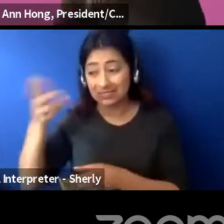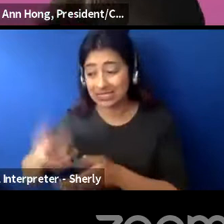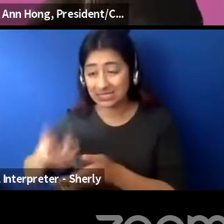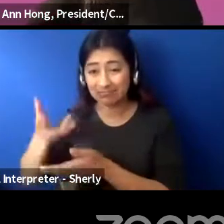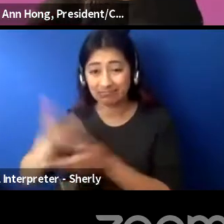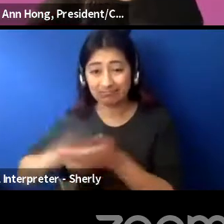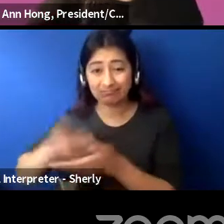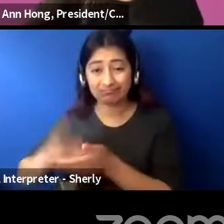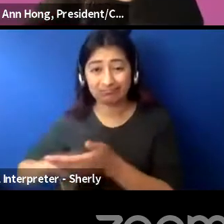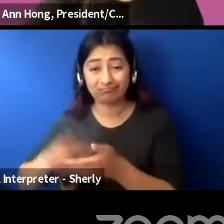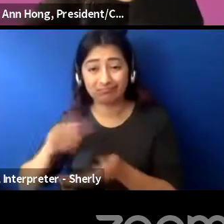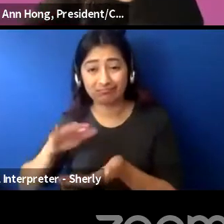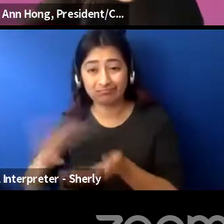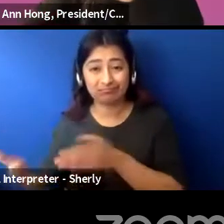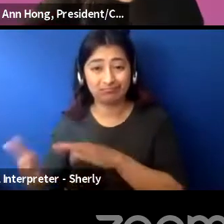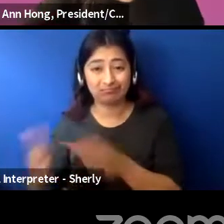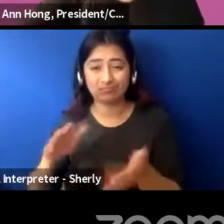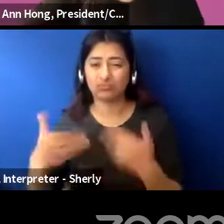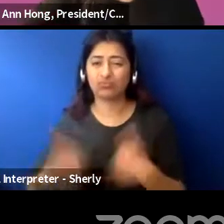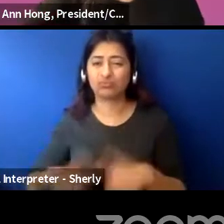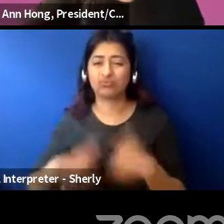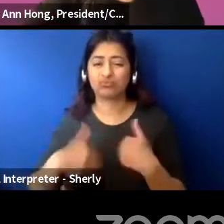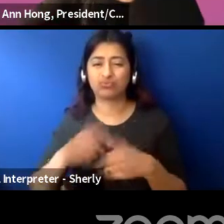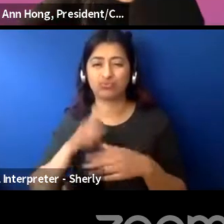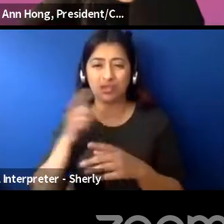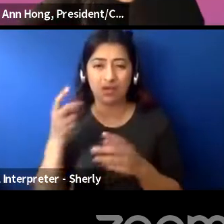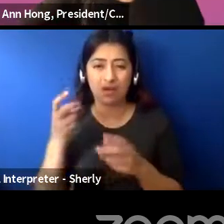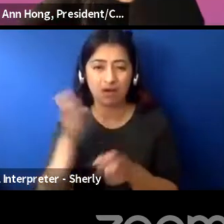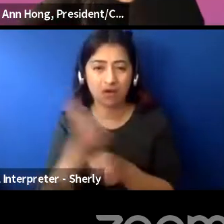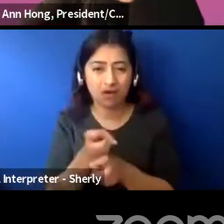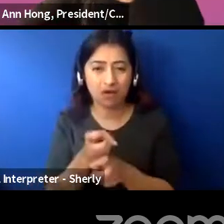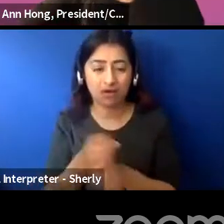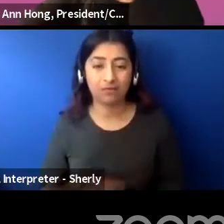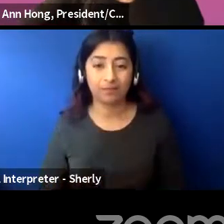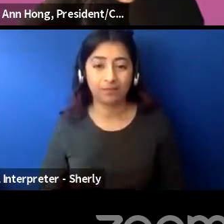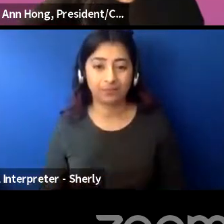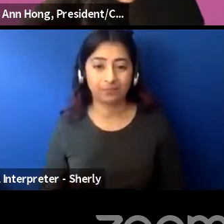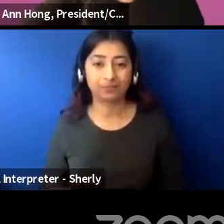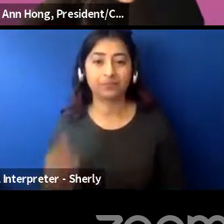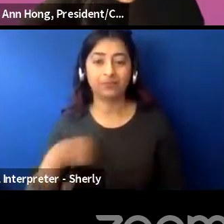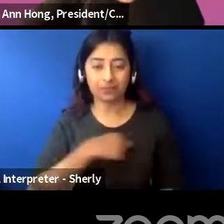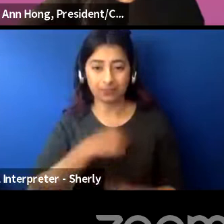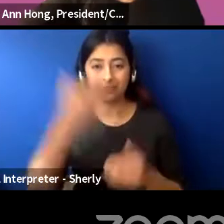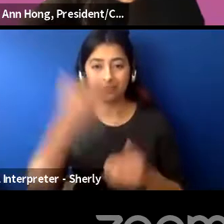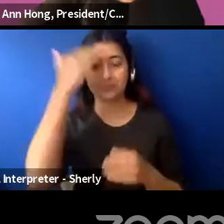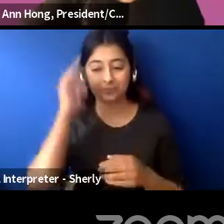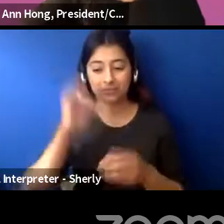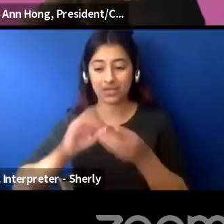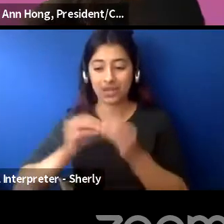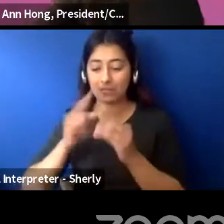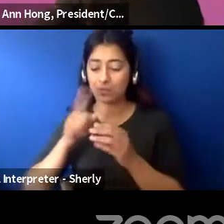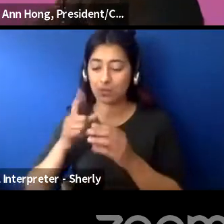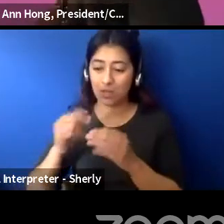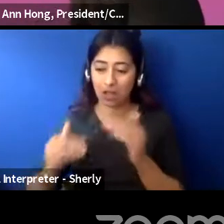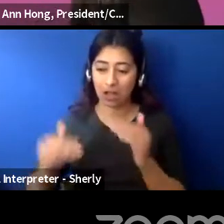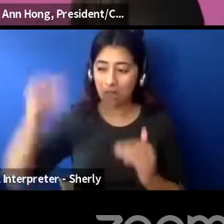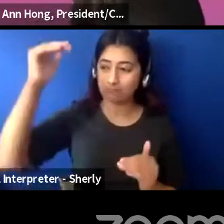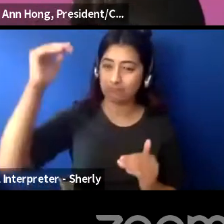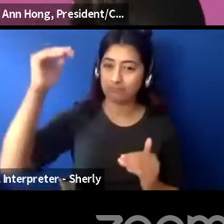hard for our communities. And we know that the numbers are more significant and disproportionately affecting